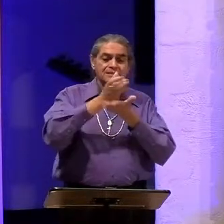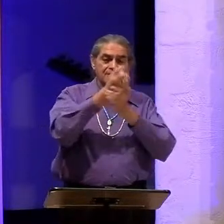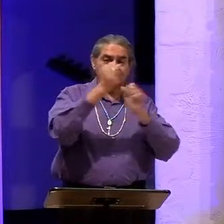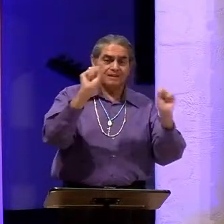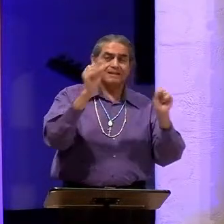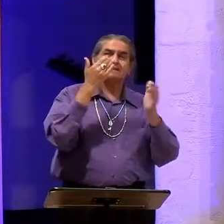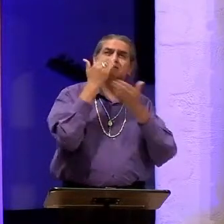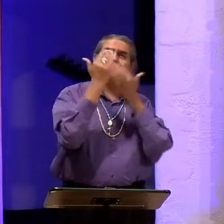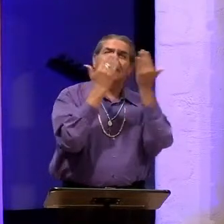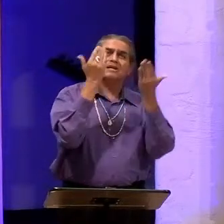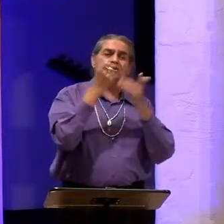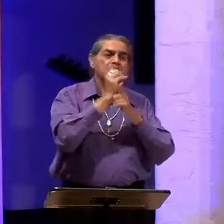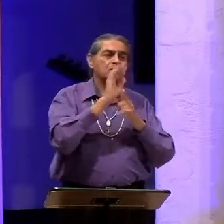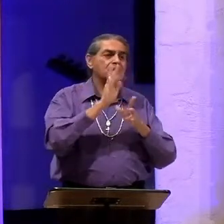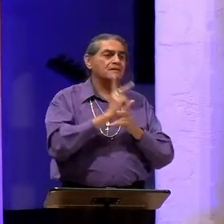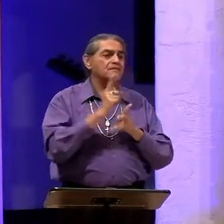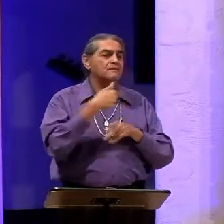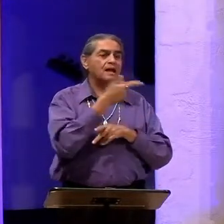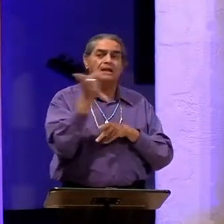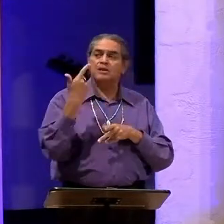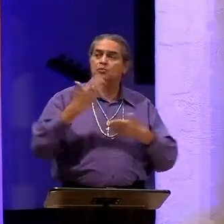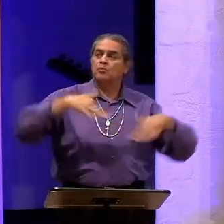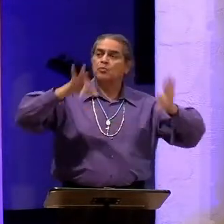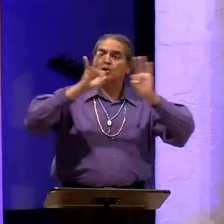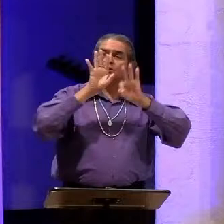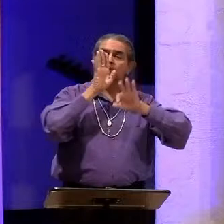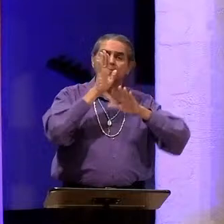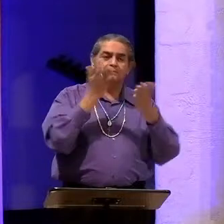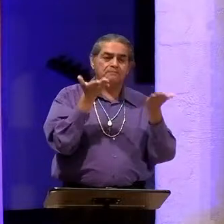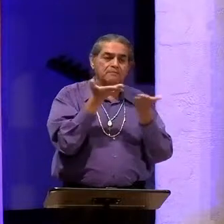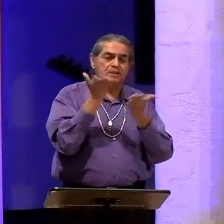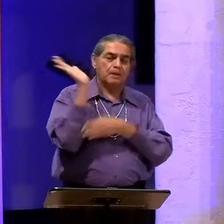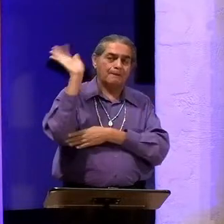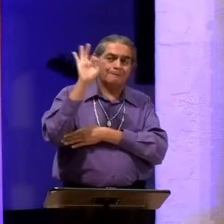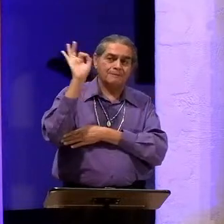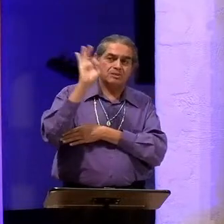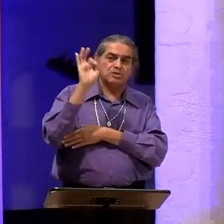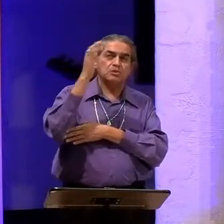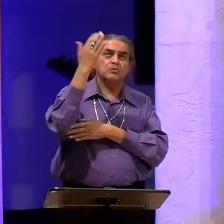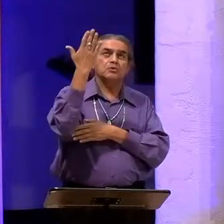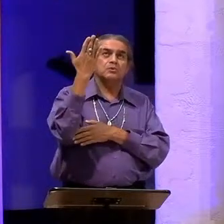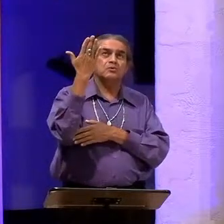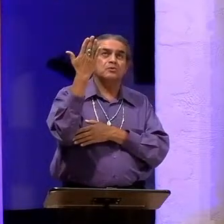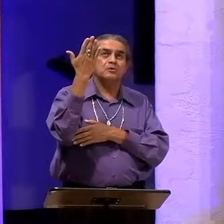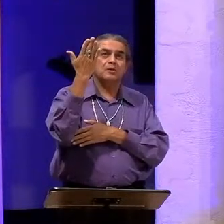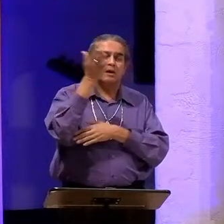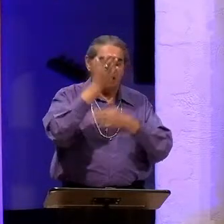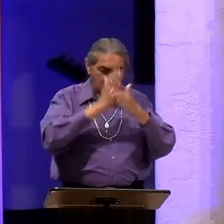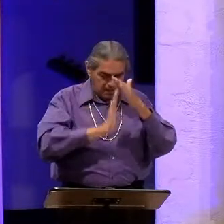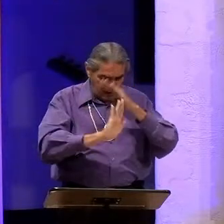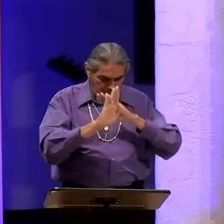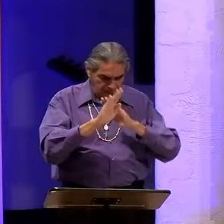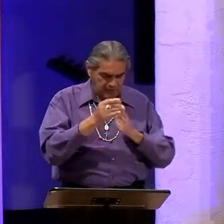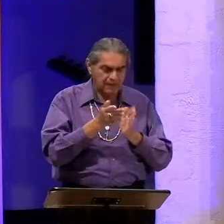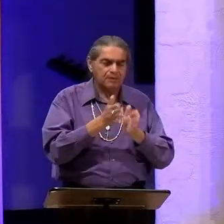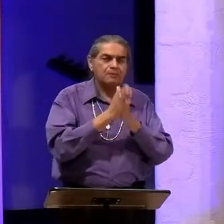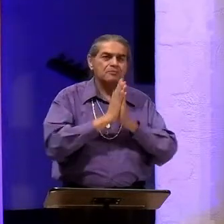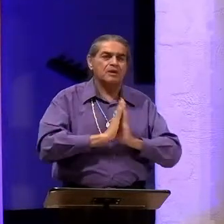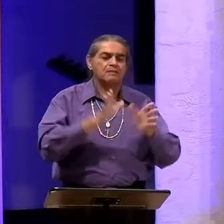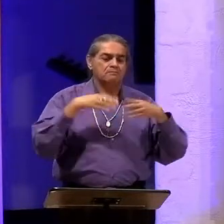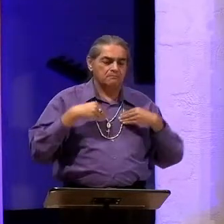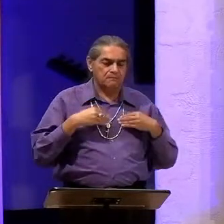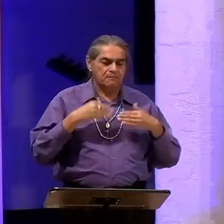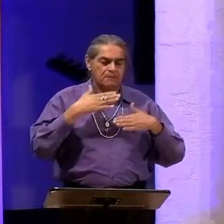thanks that you have held us worthy to be in your presence and minister to you. Humbly we pray the partaking of the body and